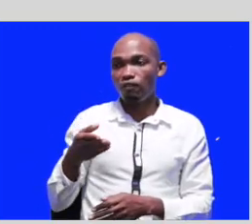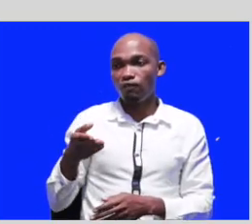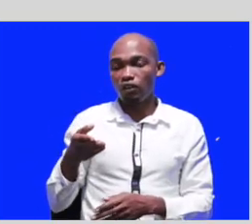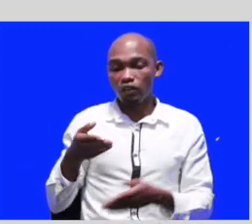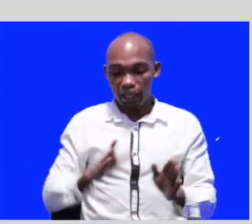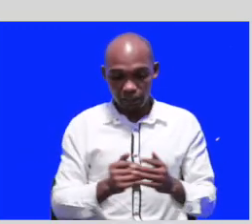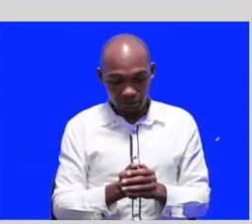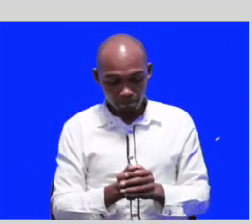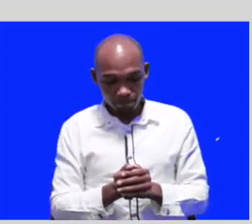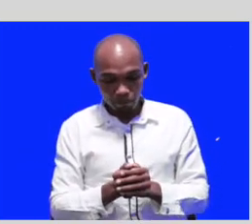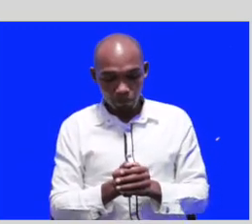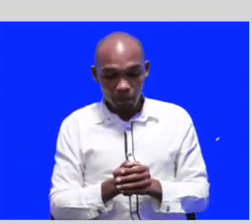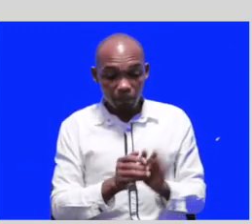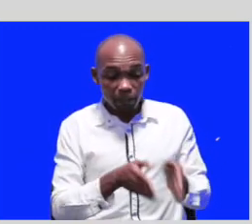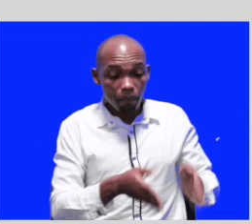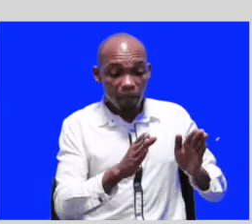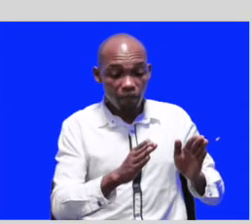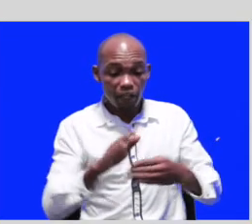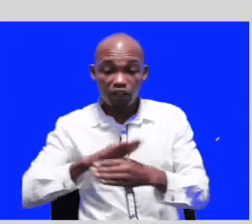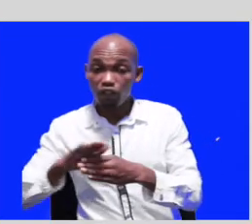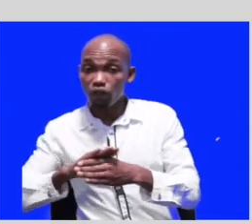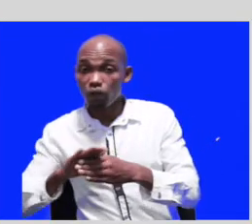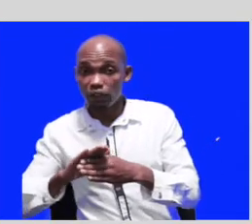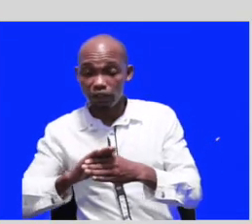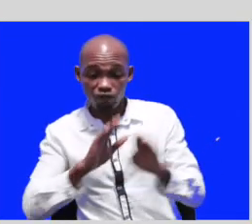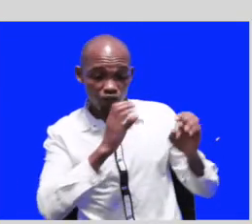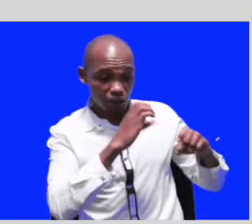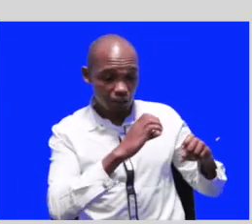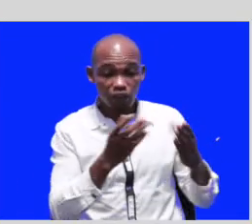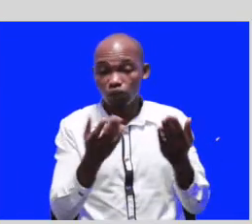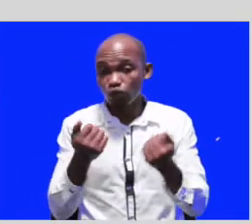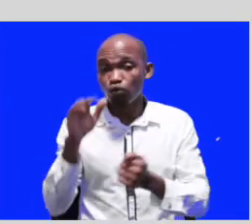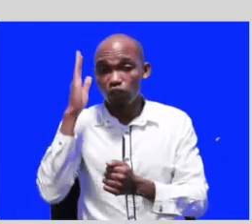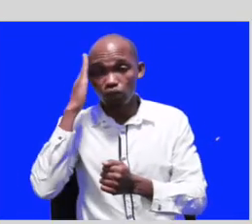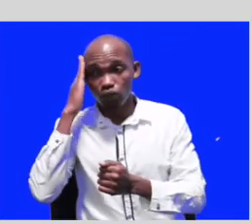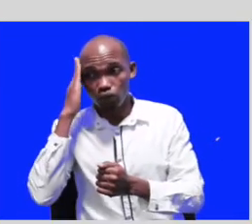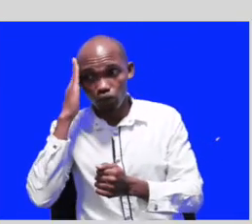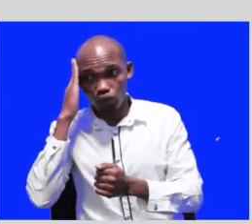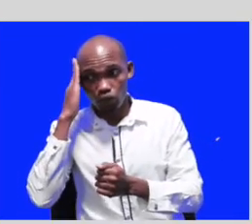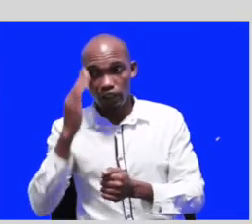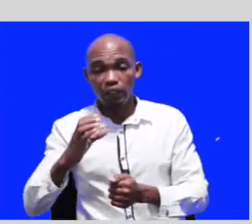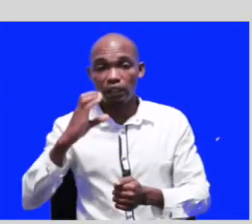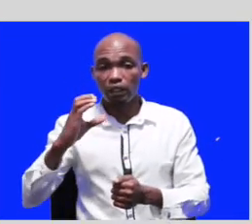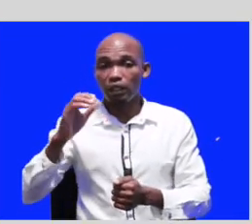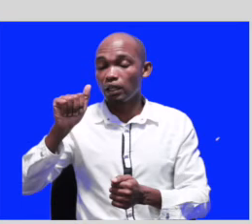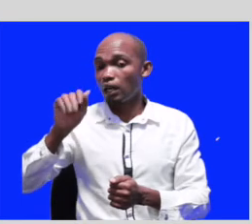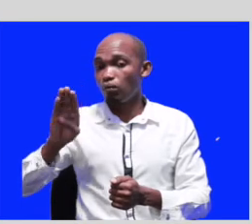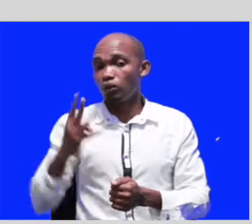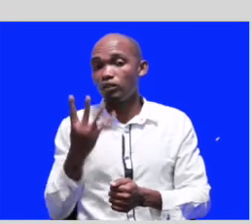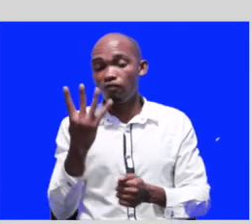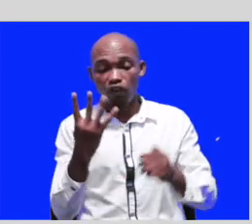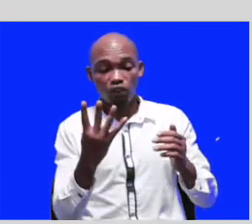the age of that organism. Method used by scientists to know the age of fossils is carbon